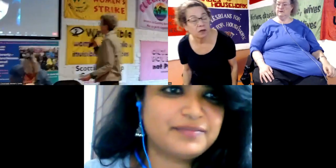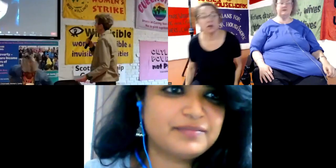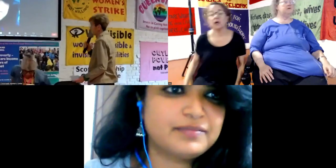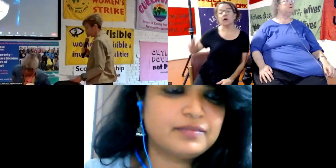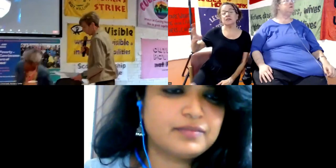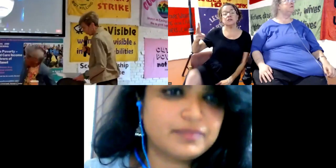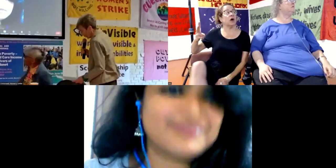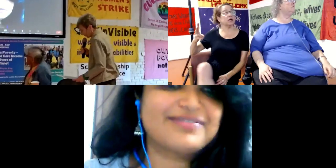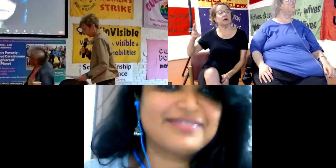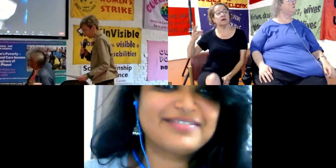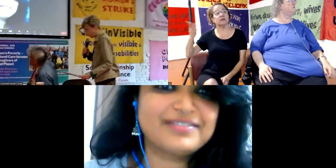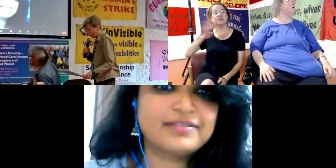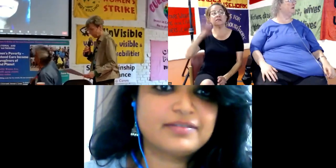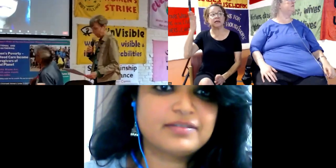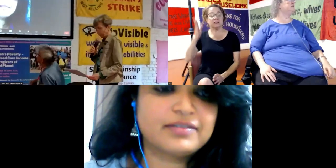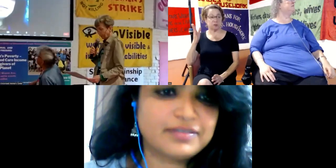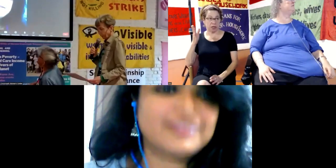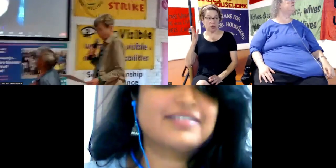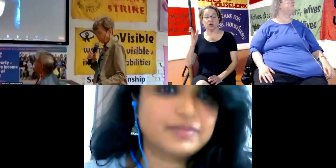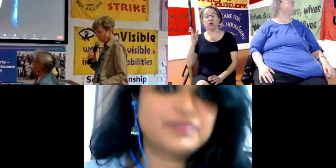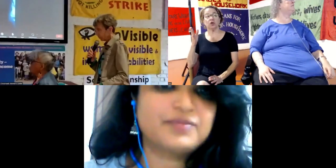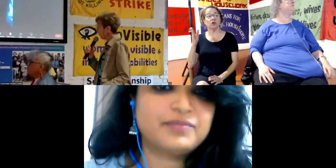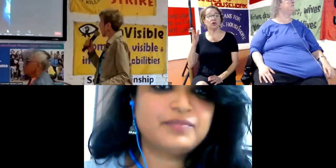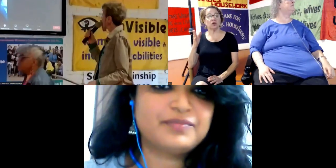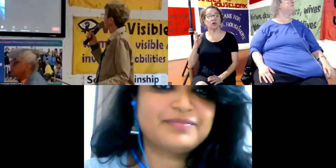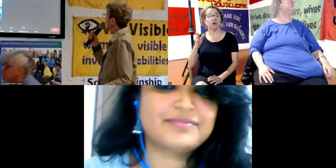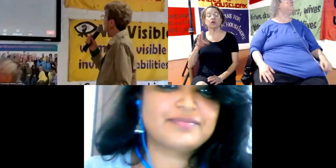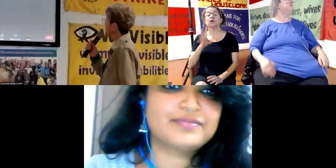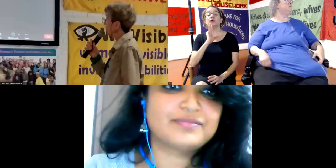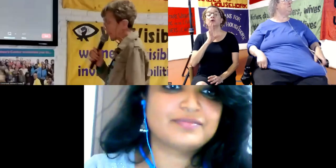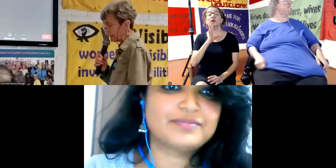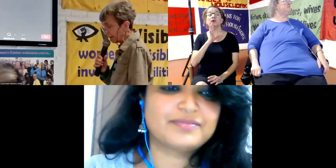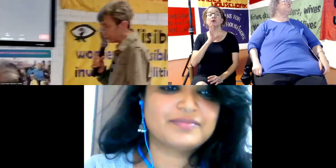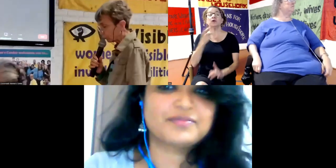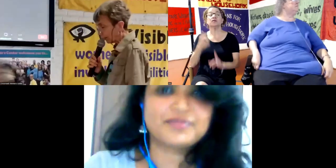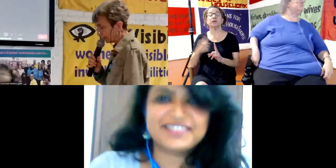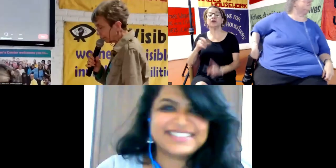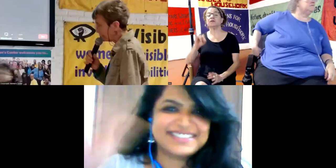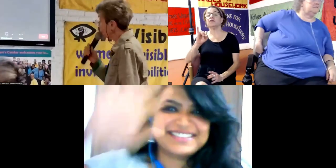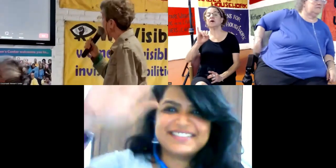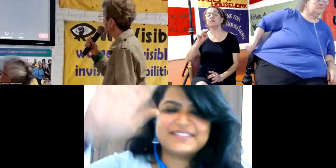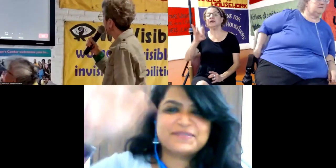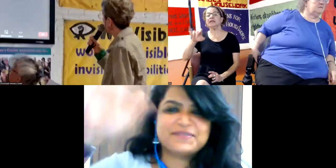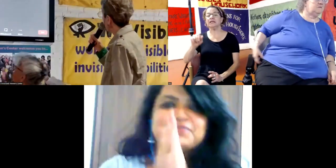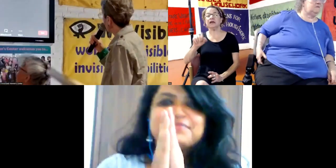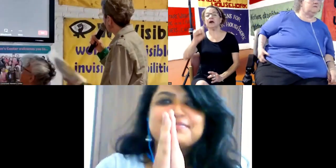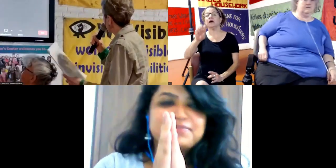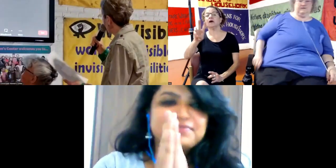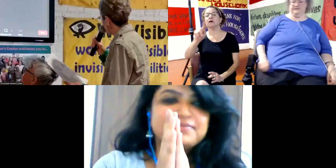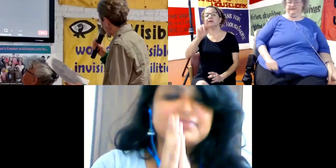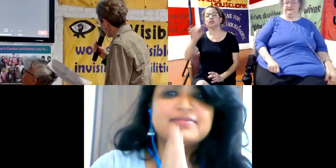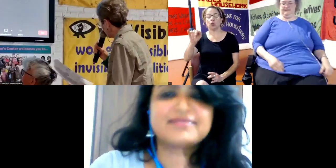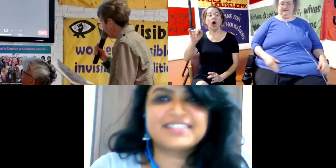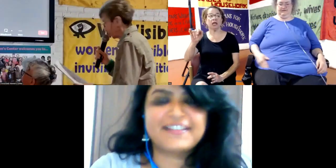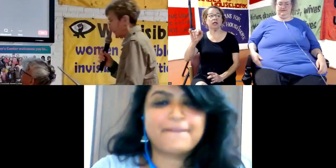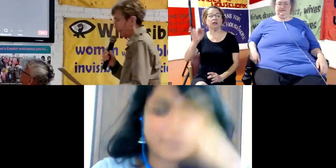speaker on our autonomy session, speaking all the way from India, Swati Renduchintala, and it's